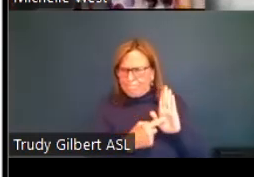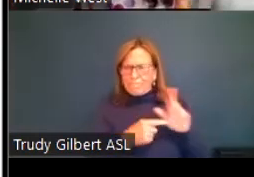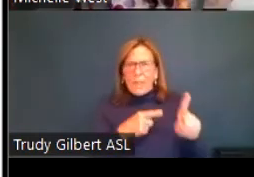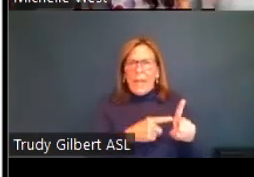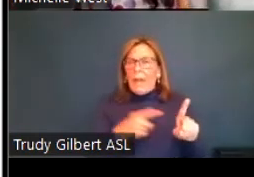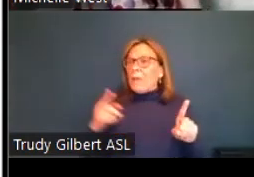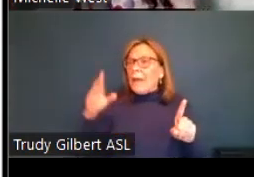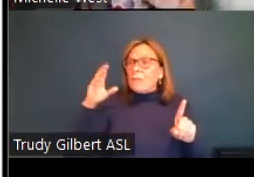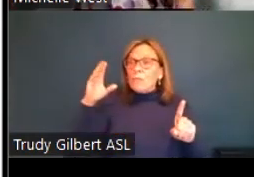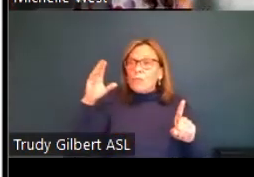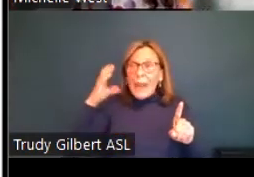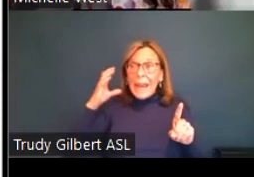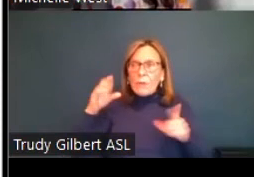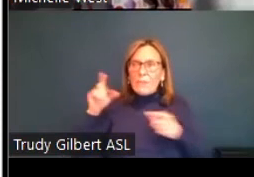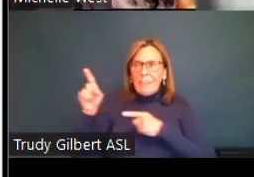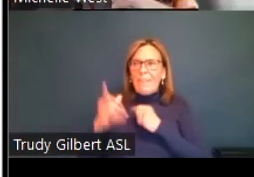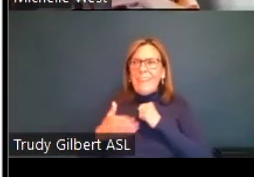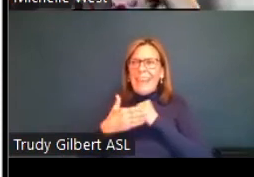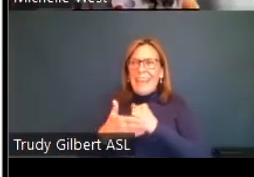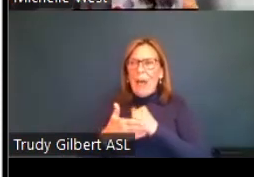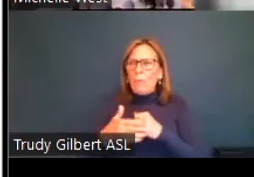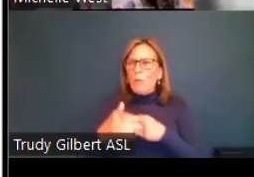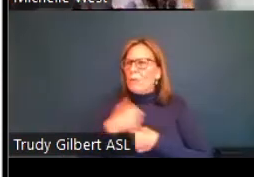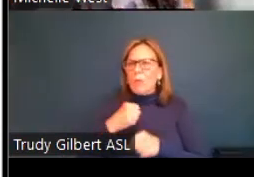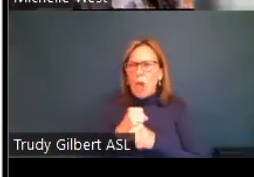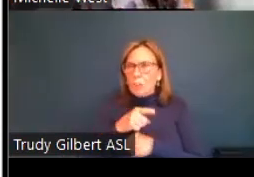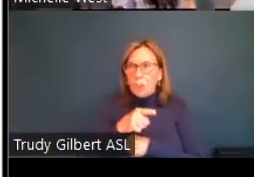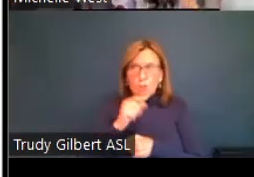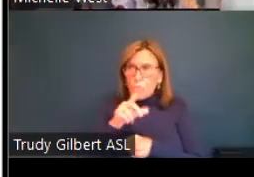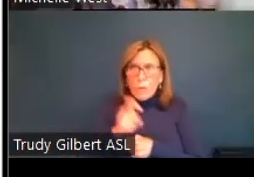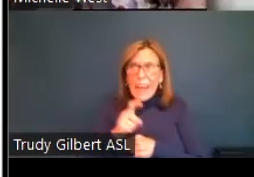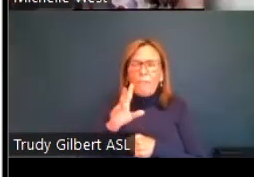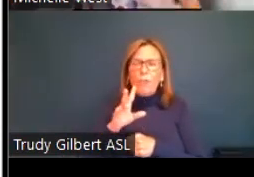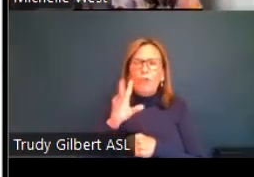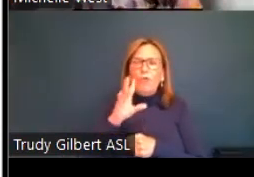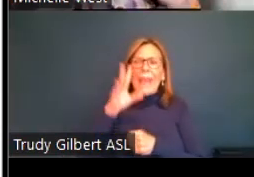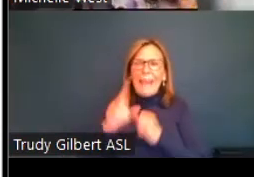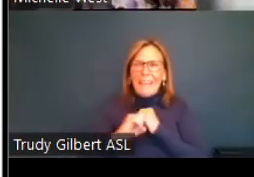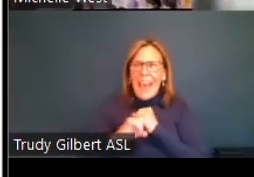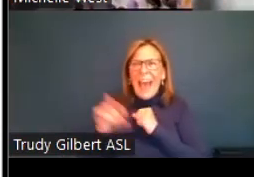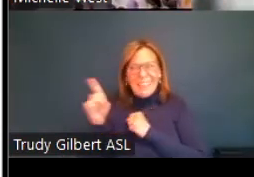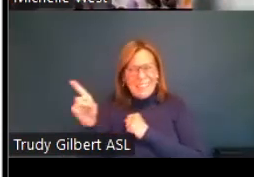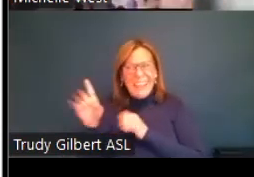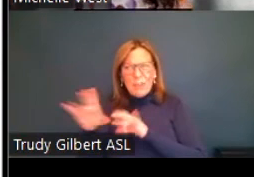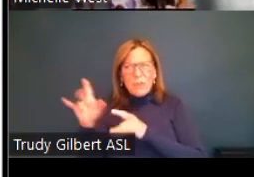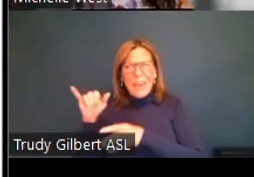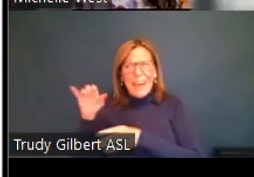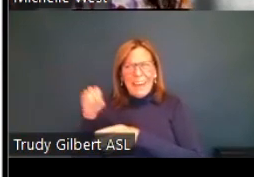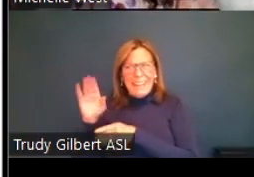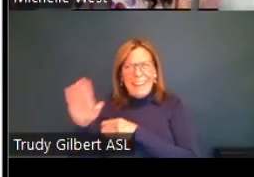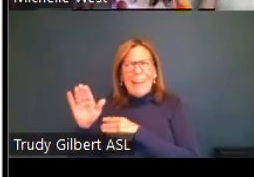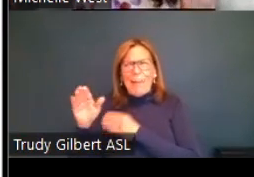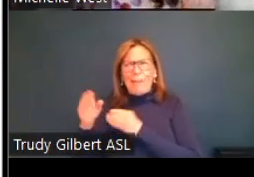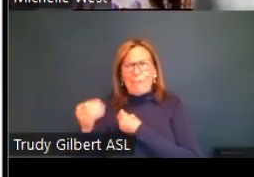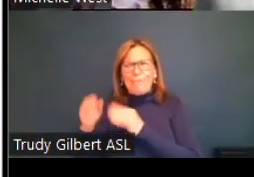they can help you with the production side of it, to where you don't have to create the ad. They have that in-house. So do billboards. So some of these you may think,